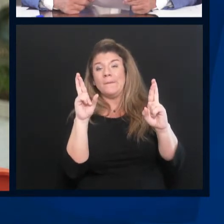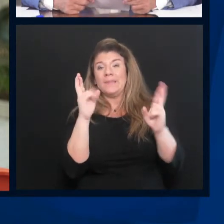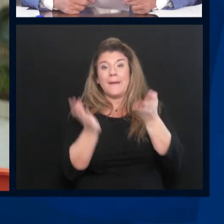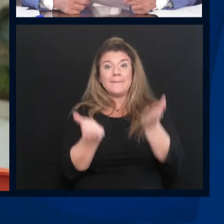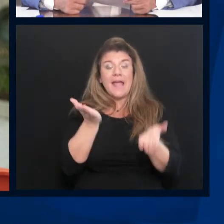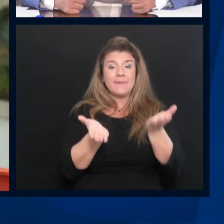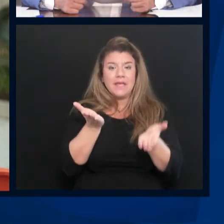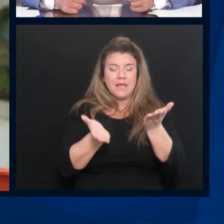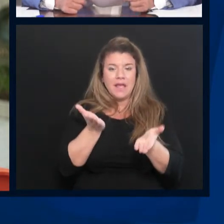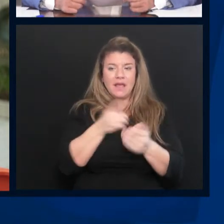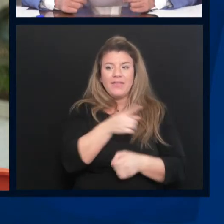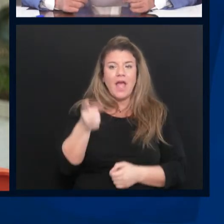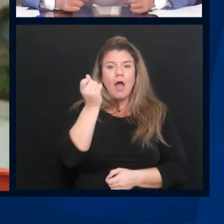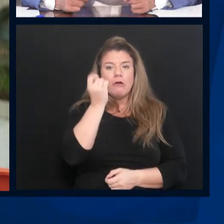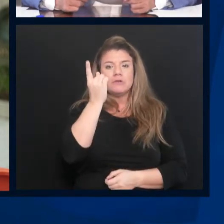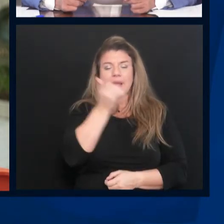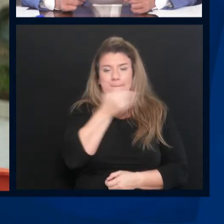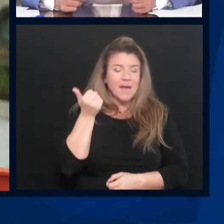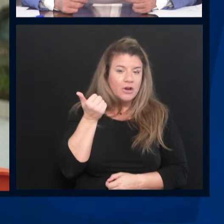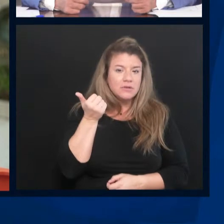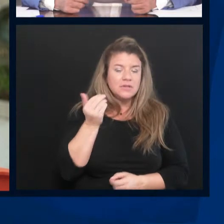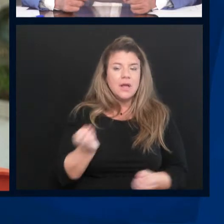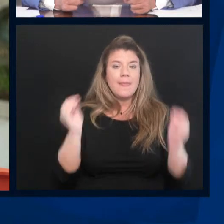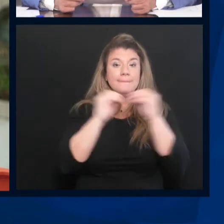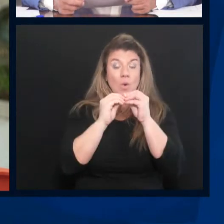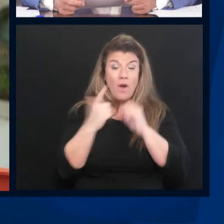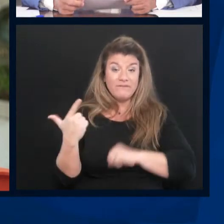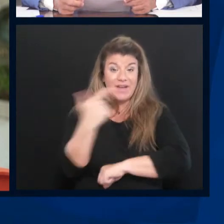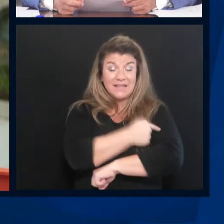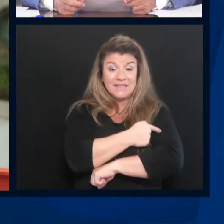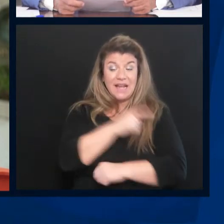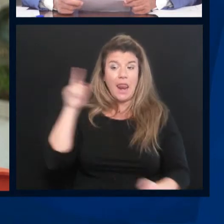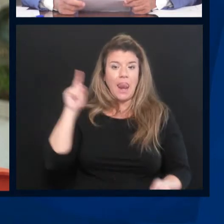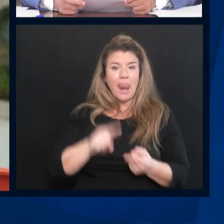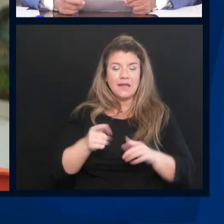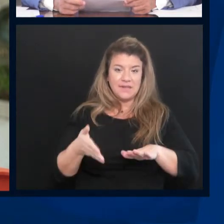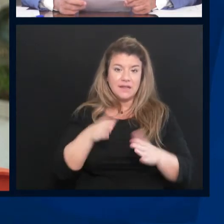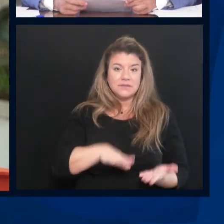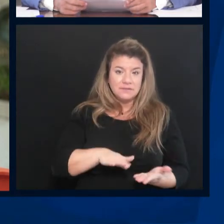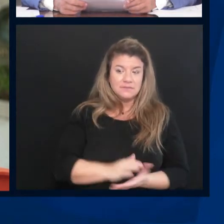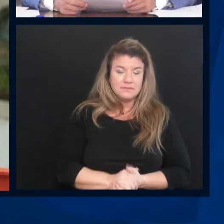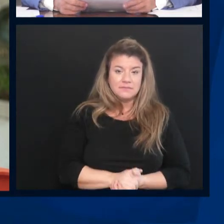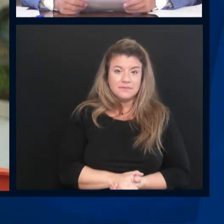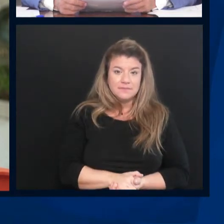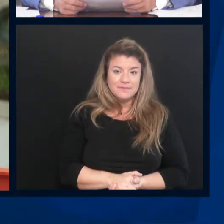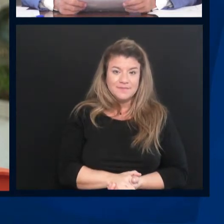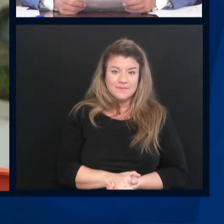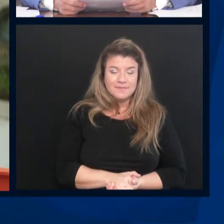that they understand better that the more that we get vaccinated, the less people will die.